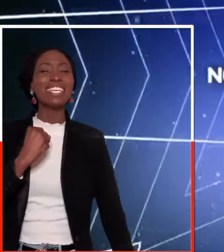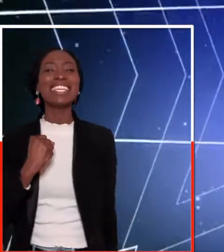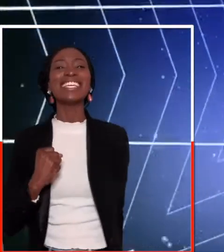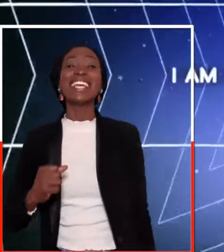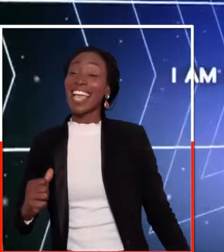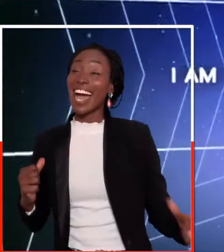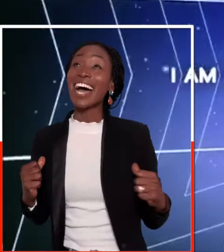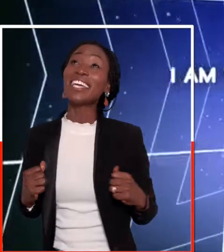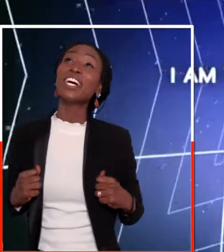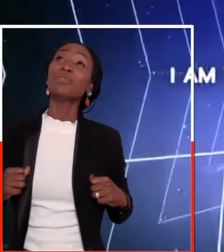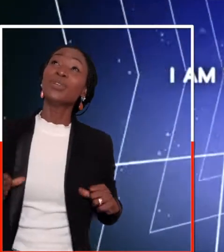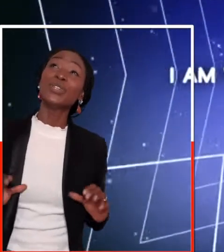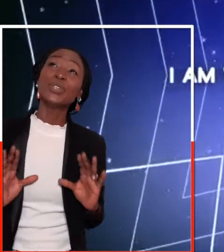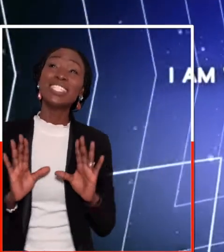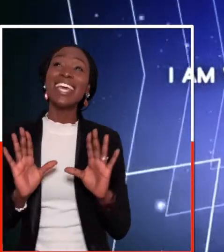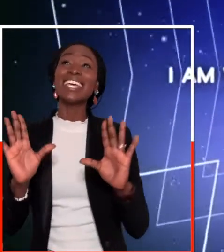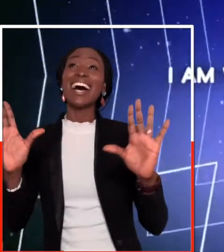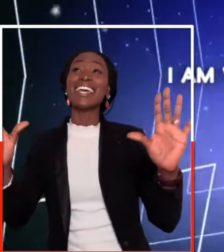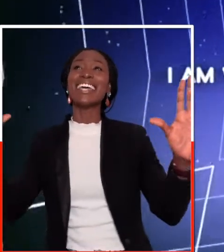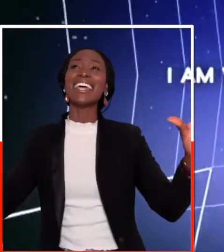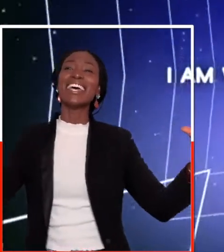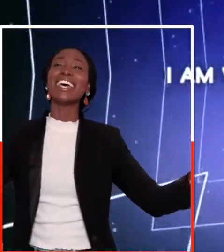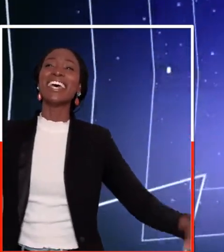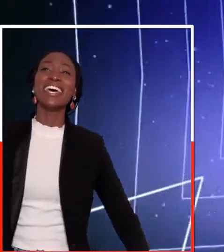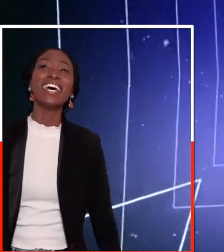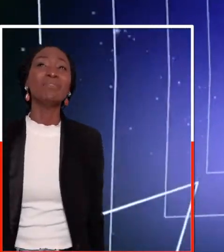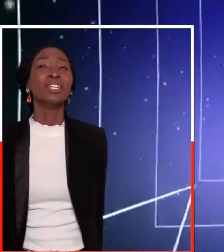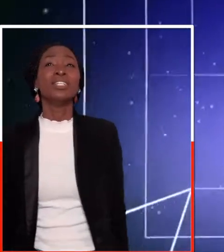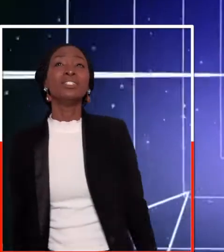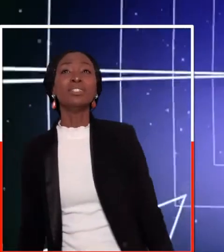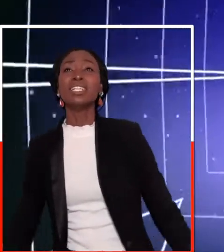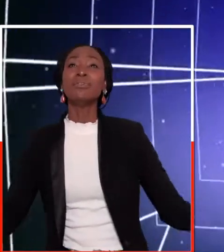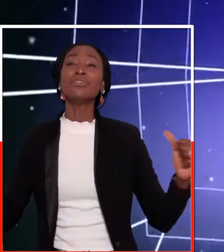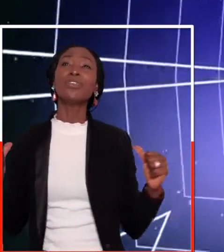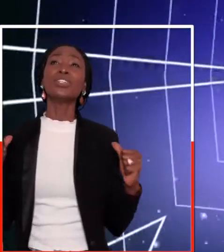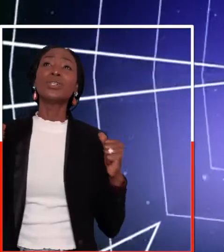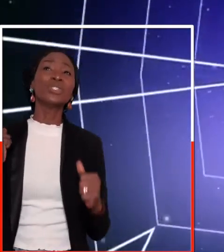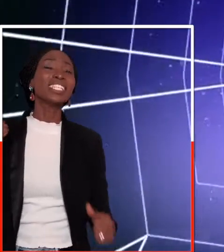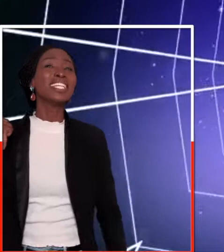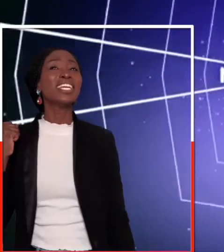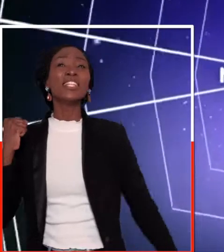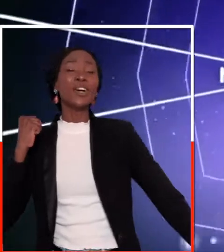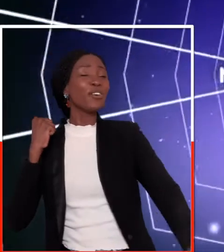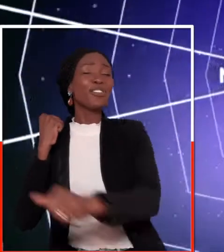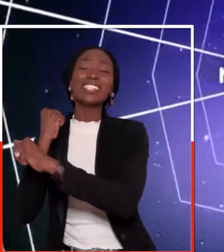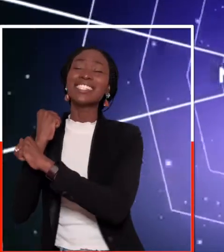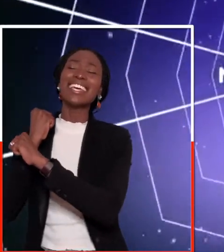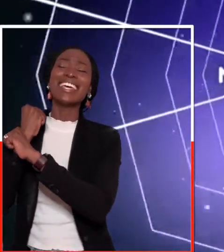me. I am who you say I am. I am chosen,